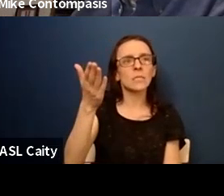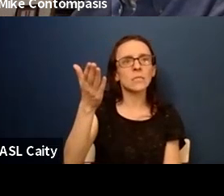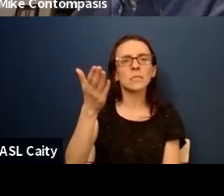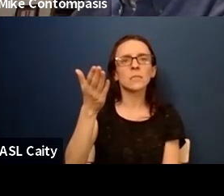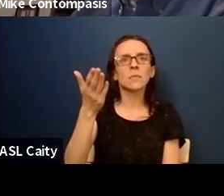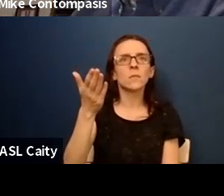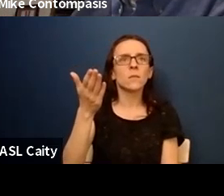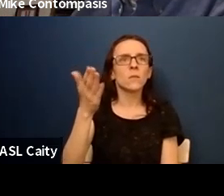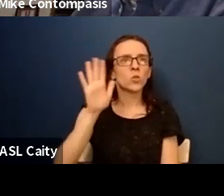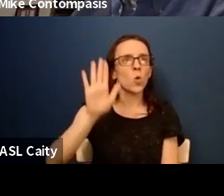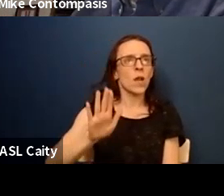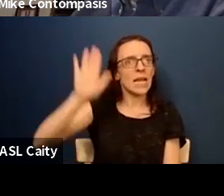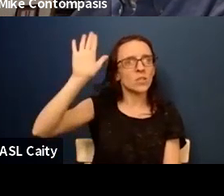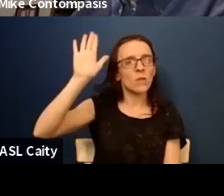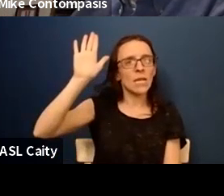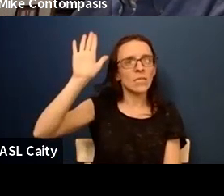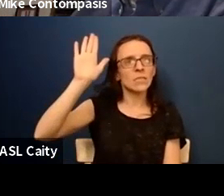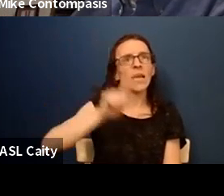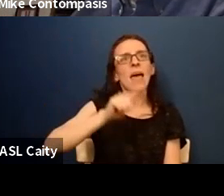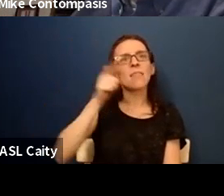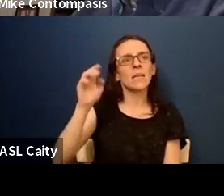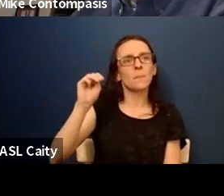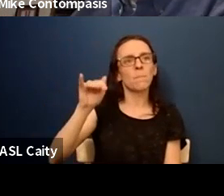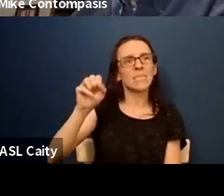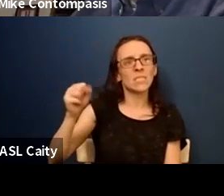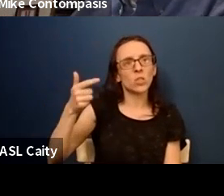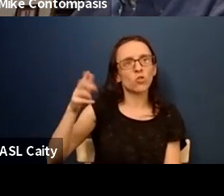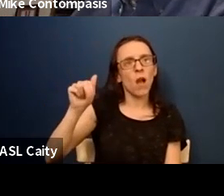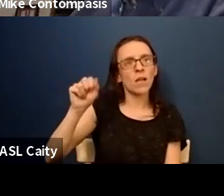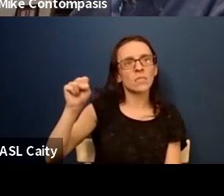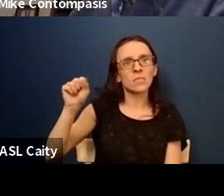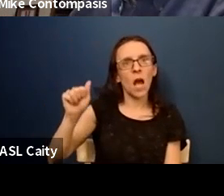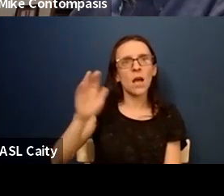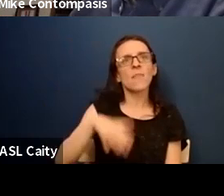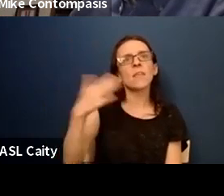Contopasis, your hand is raised, then Ms. Grassa and Ms. Aguirre.